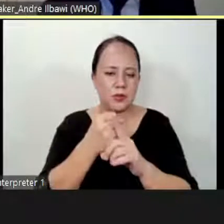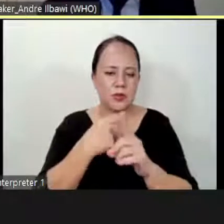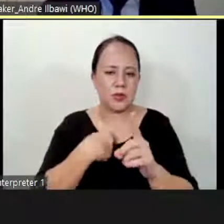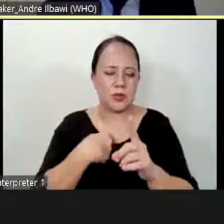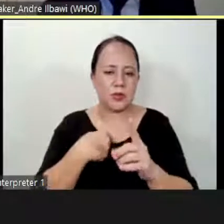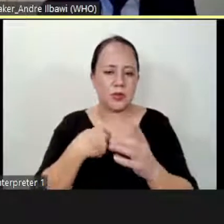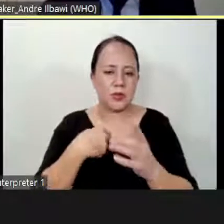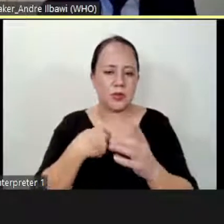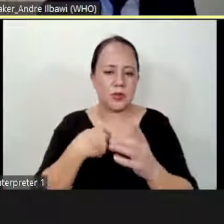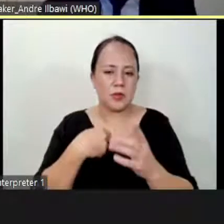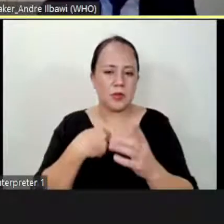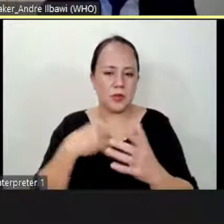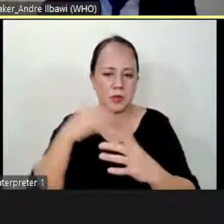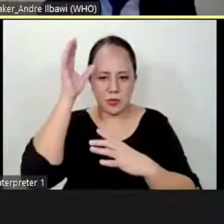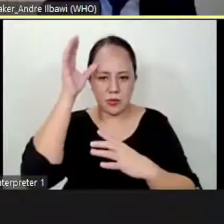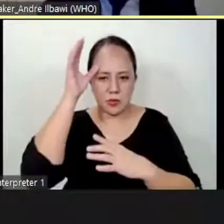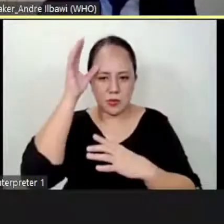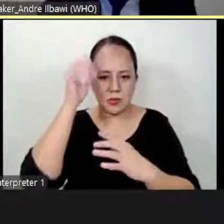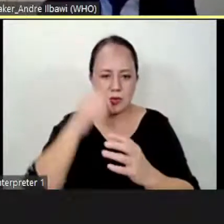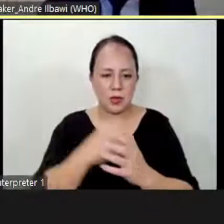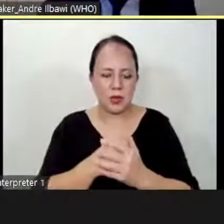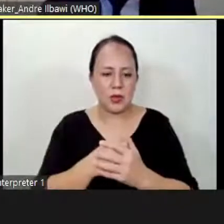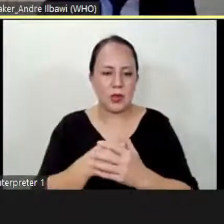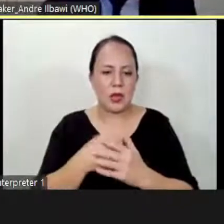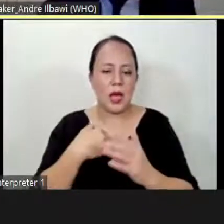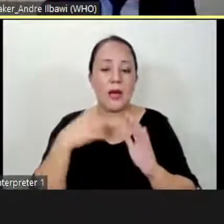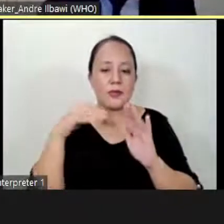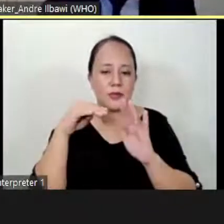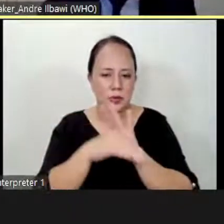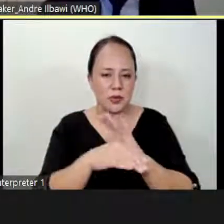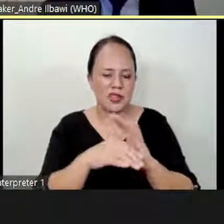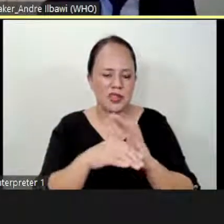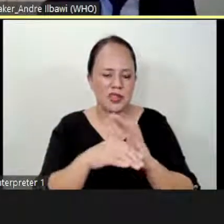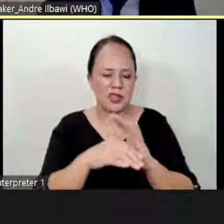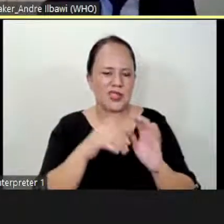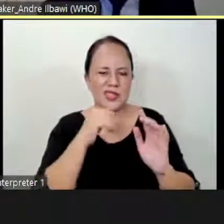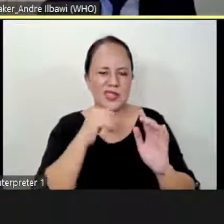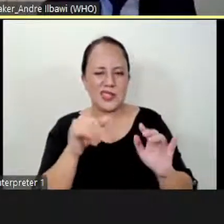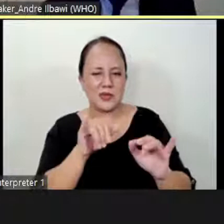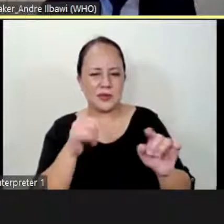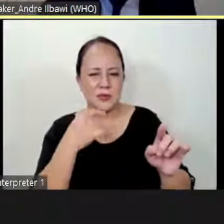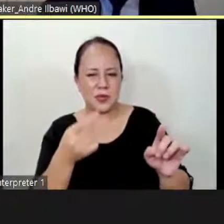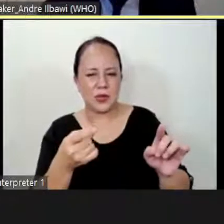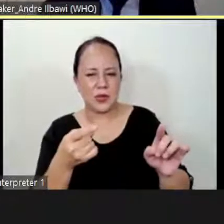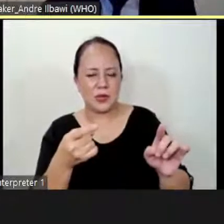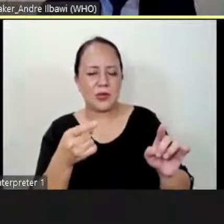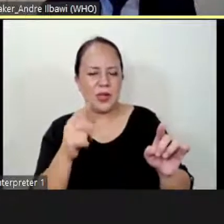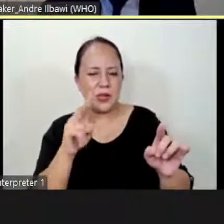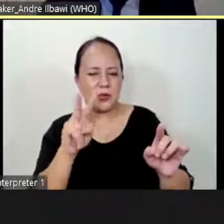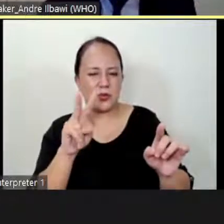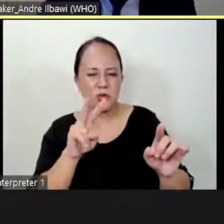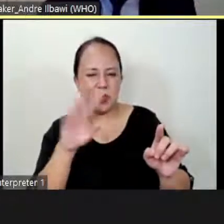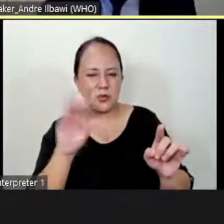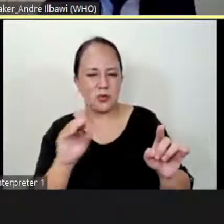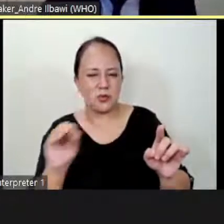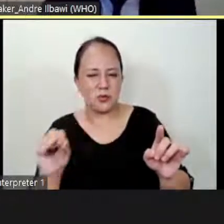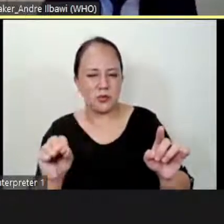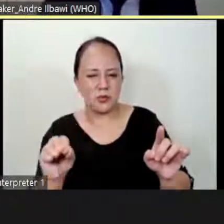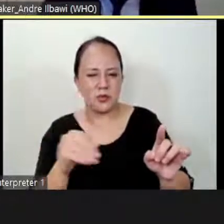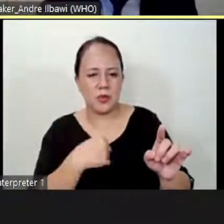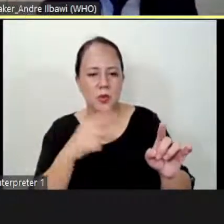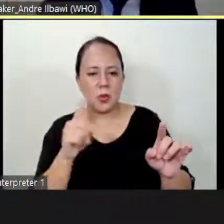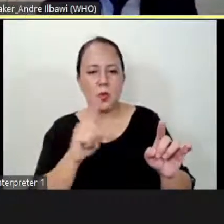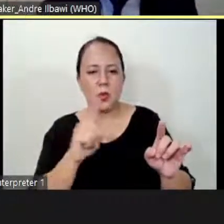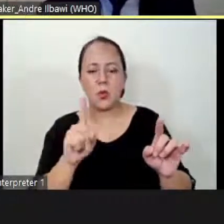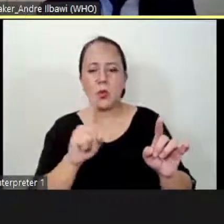in cancer, there's been a decrease, not exactly where the target would be of 4.2%. So what investments